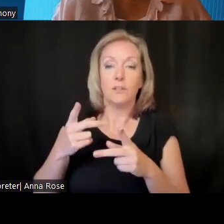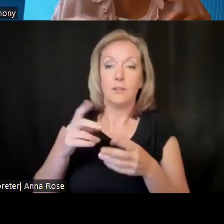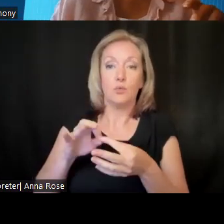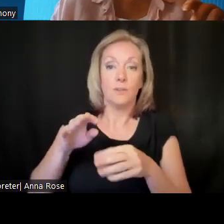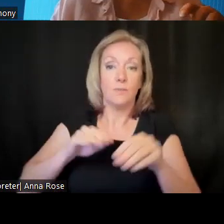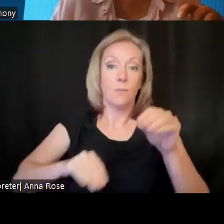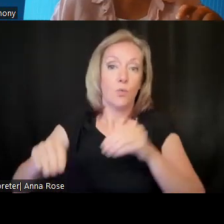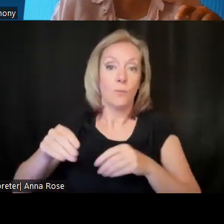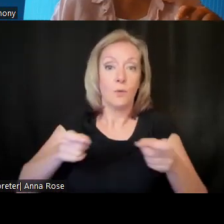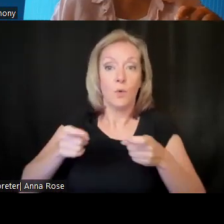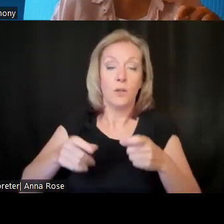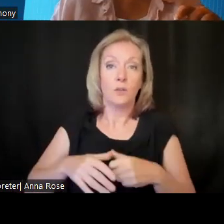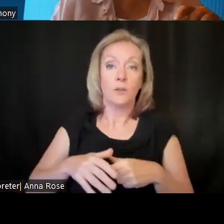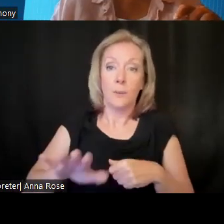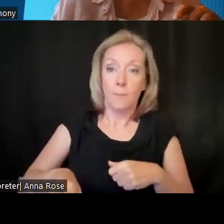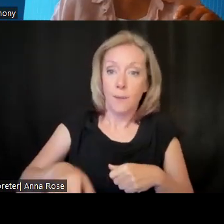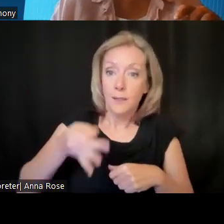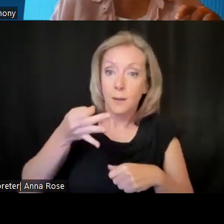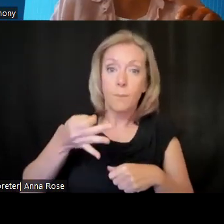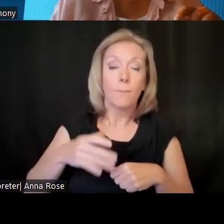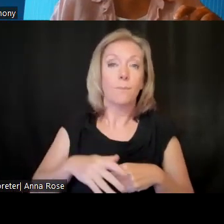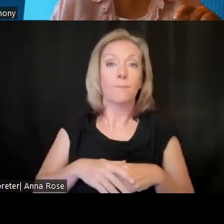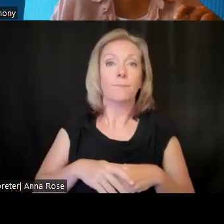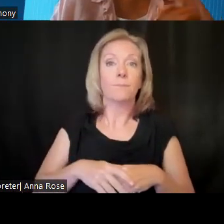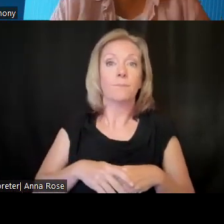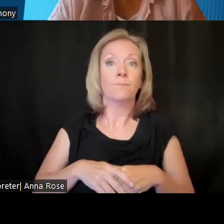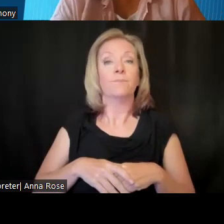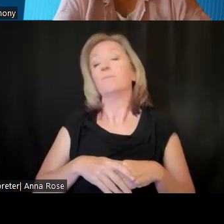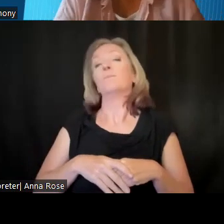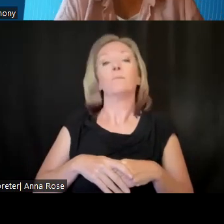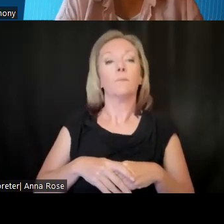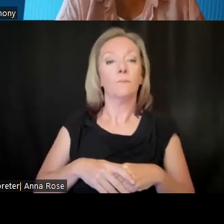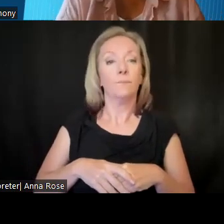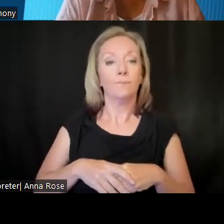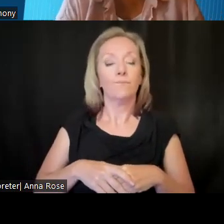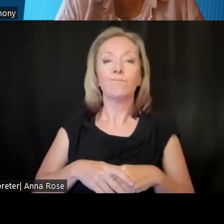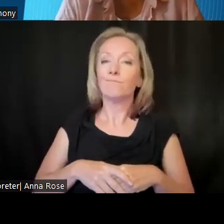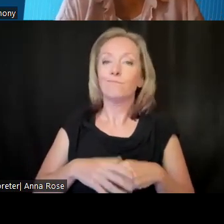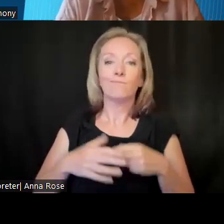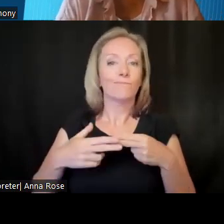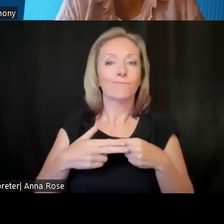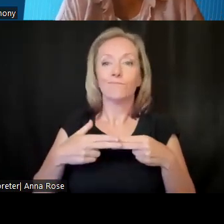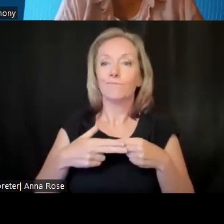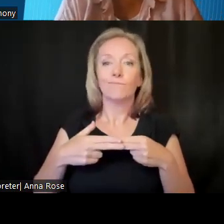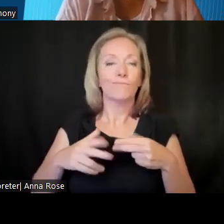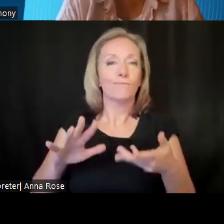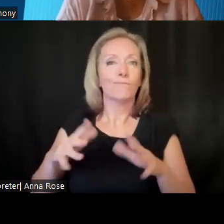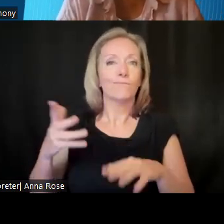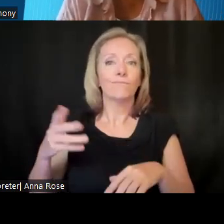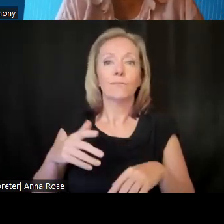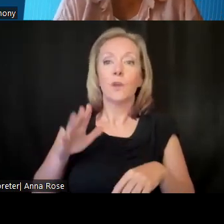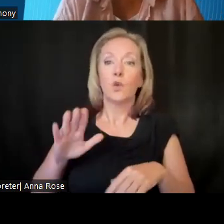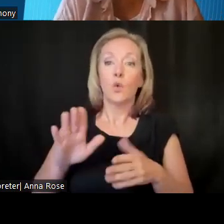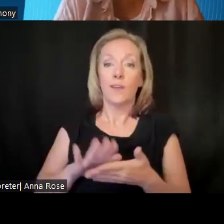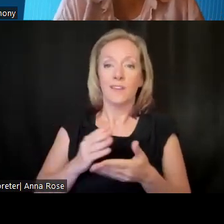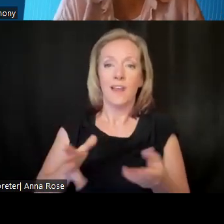Lint, and this just goes down to start to give it. So one of the things in rats, my little blue bar is gone, but you should have this in your